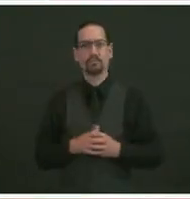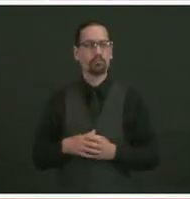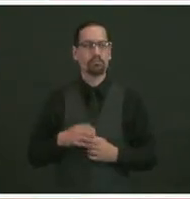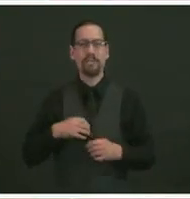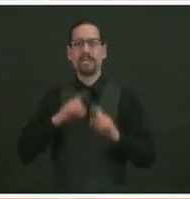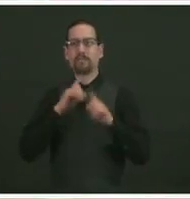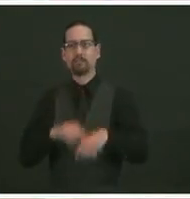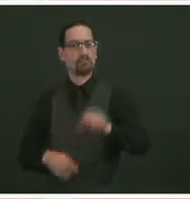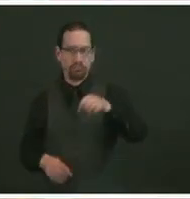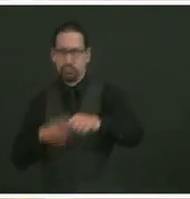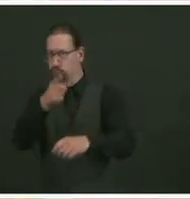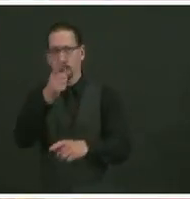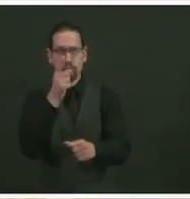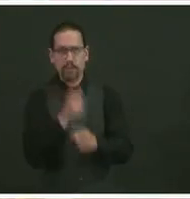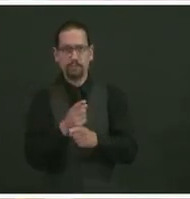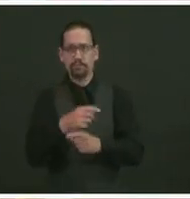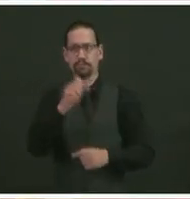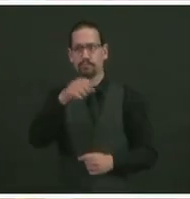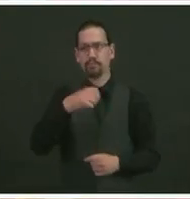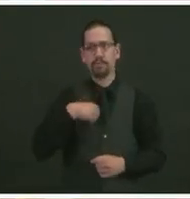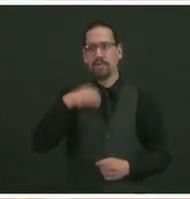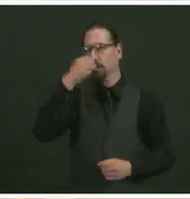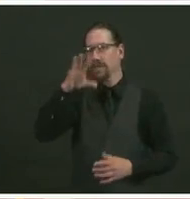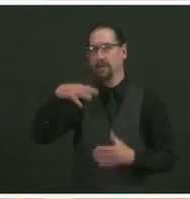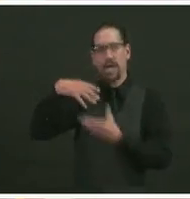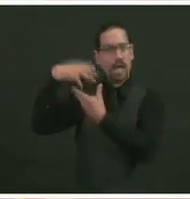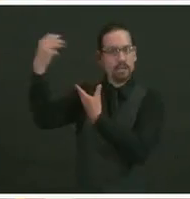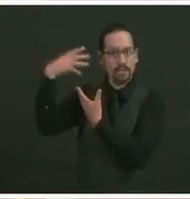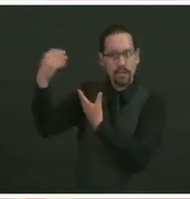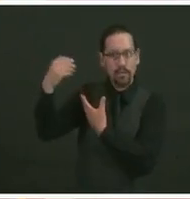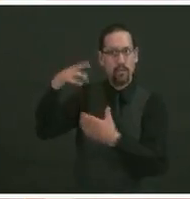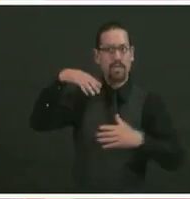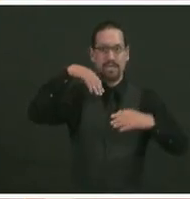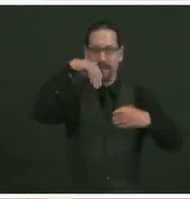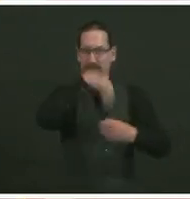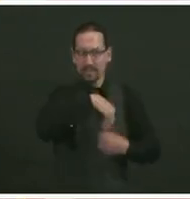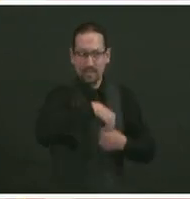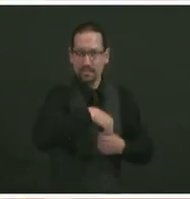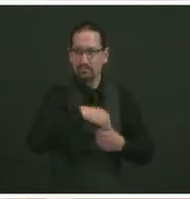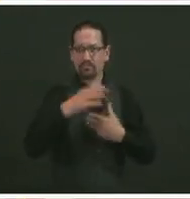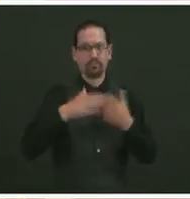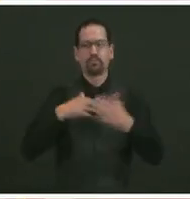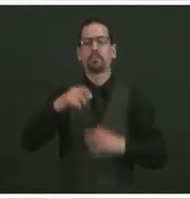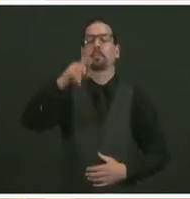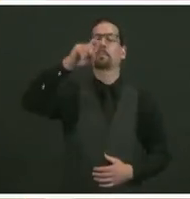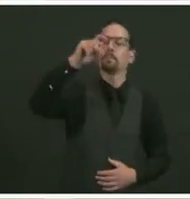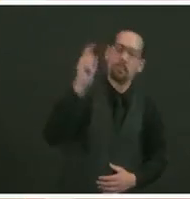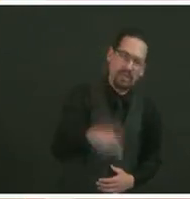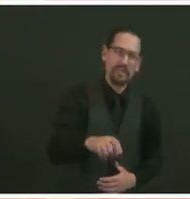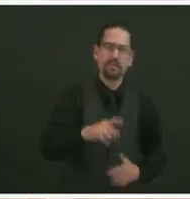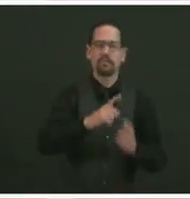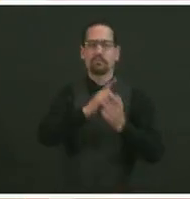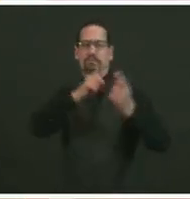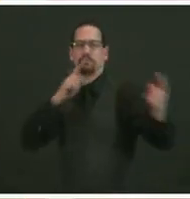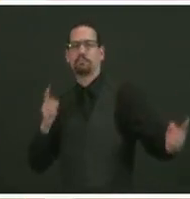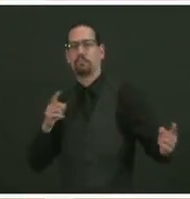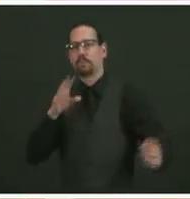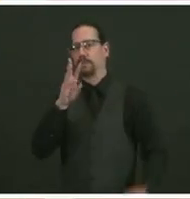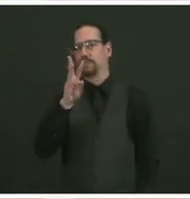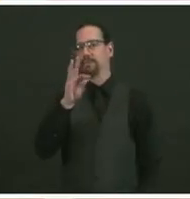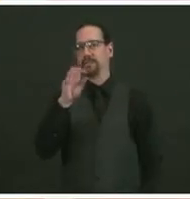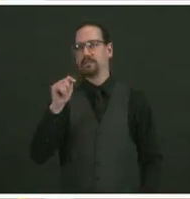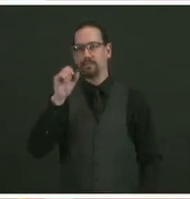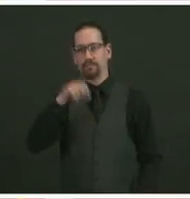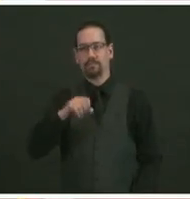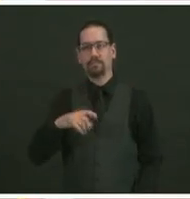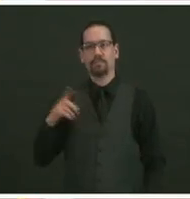right. I don't care if you're outside or inside. You need to be 6 feet apart. Dr. Chan was just talking on a CME we were